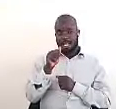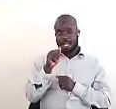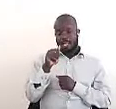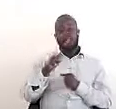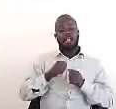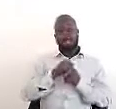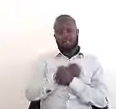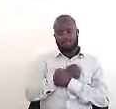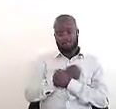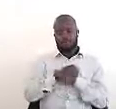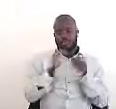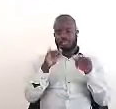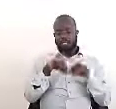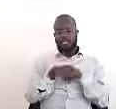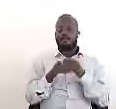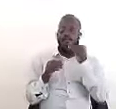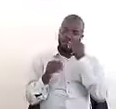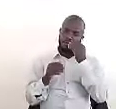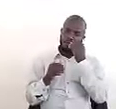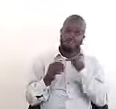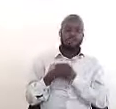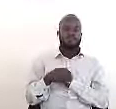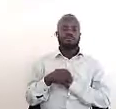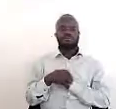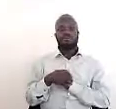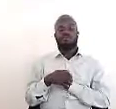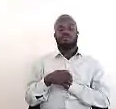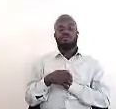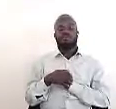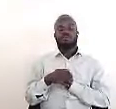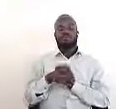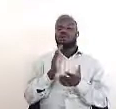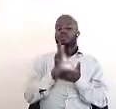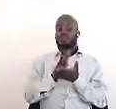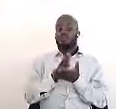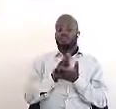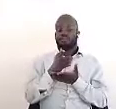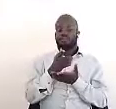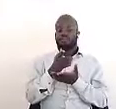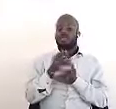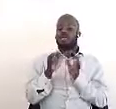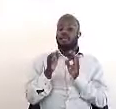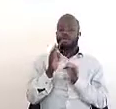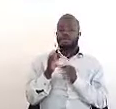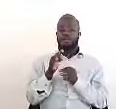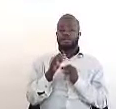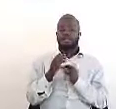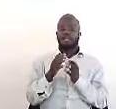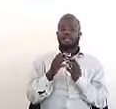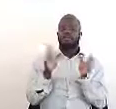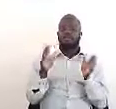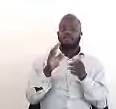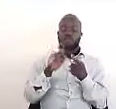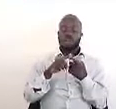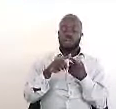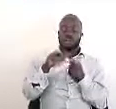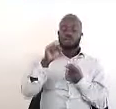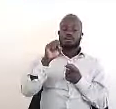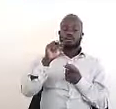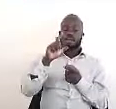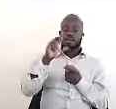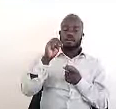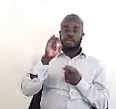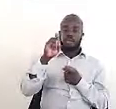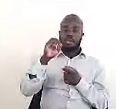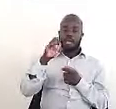that loves to live in food, and it's actually really common. And if you are exposed to